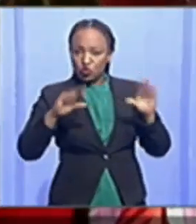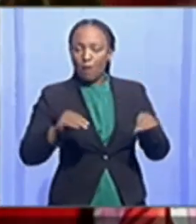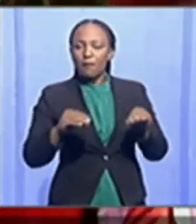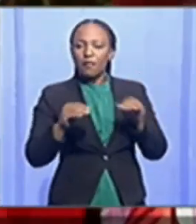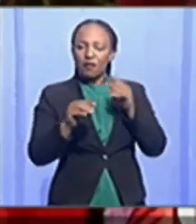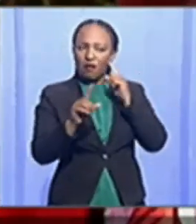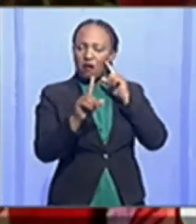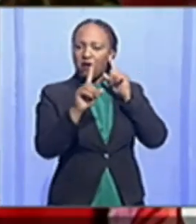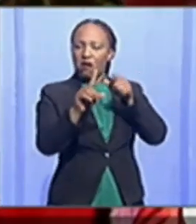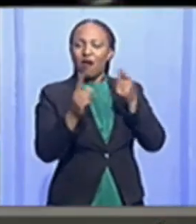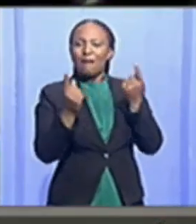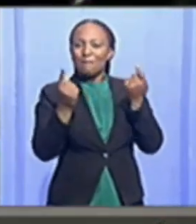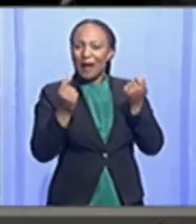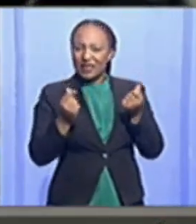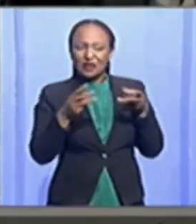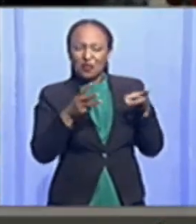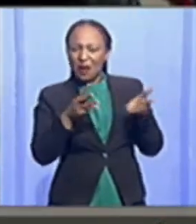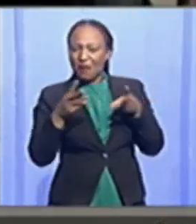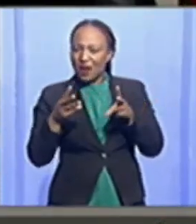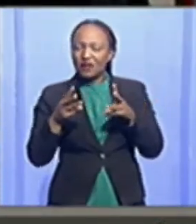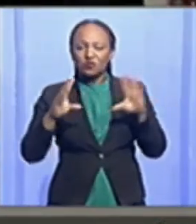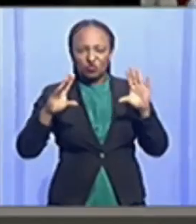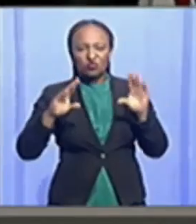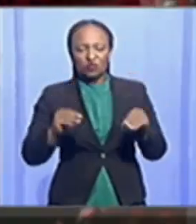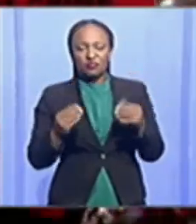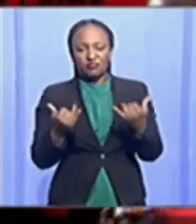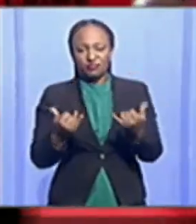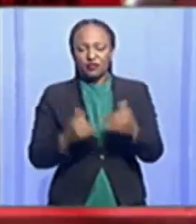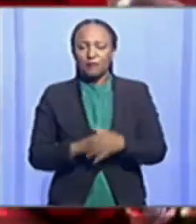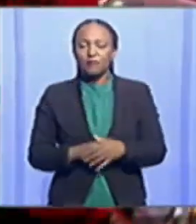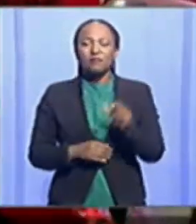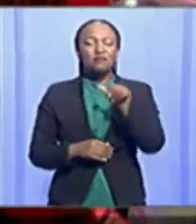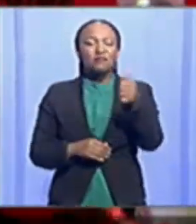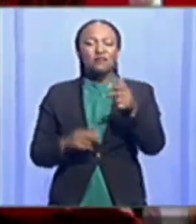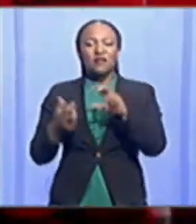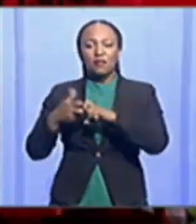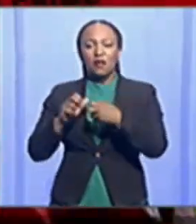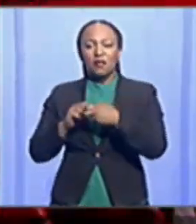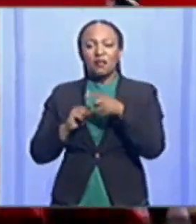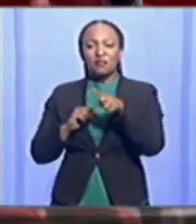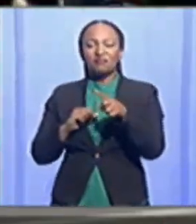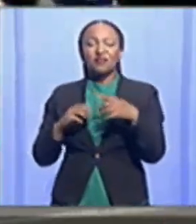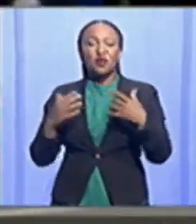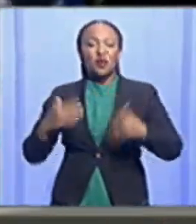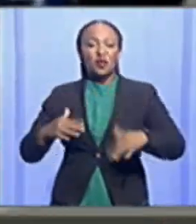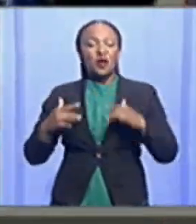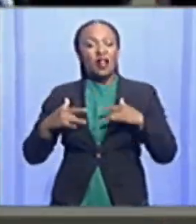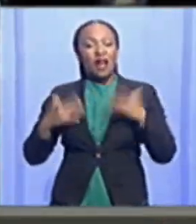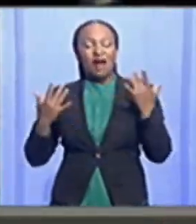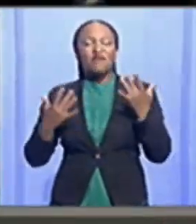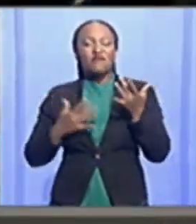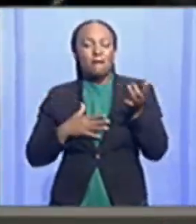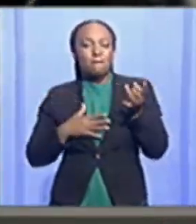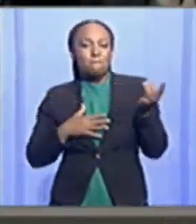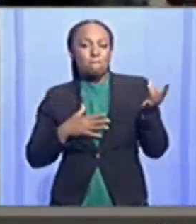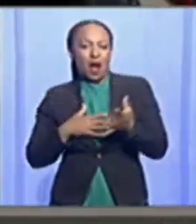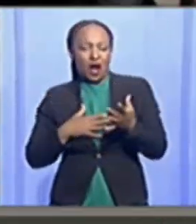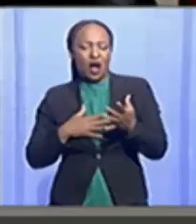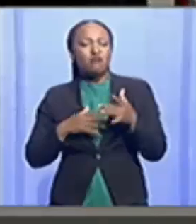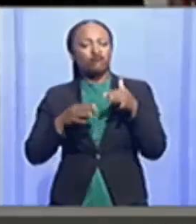want it to stop now. Mathata a mangwe ao a bakilwego ke ditshenyagalelo tša godimo tša bophelo le ona a filwe